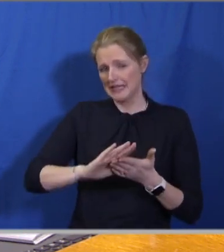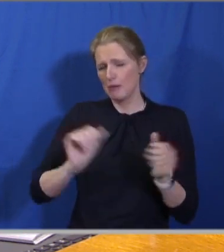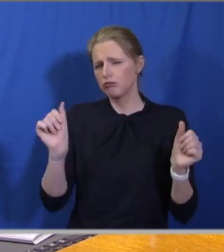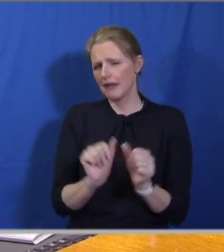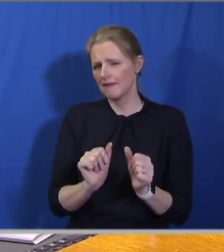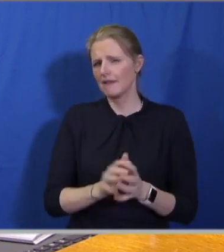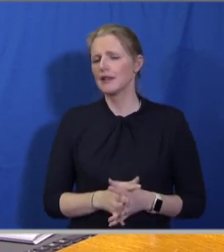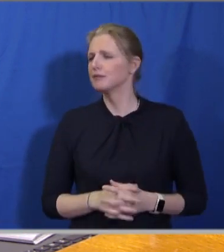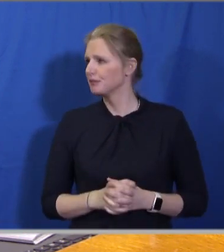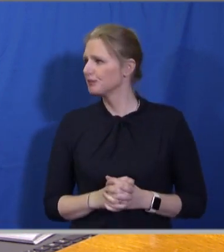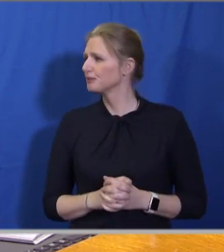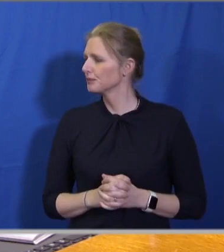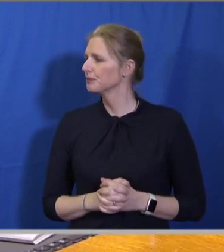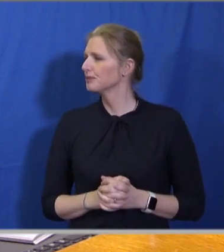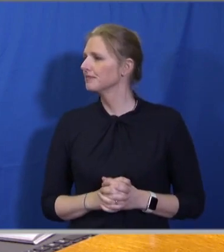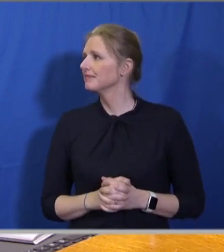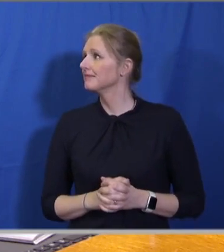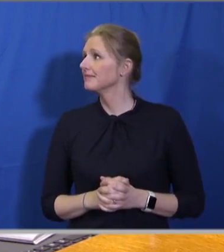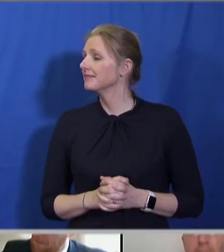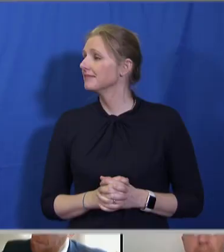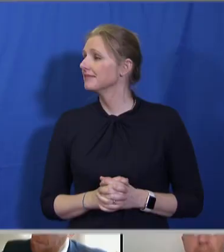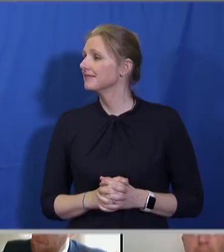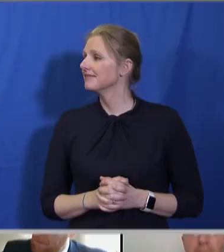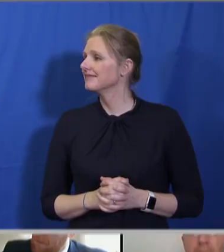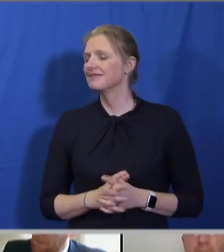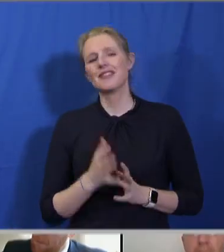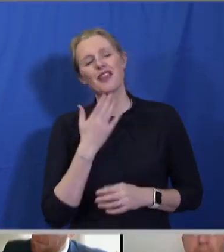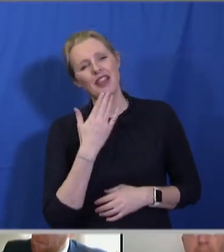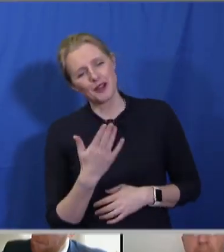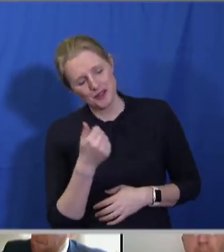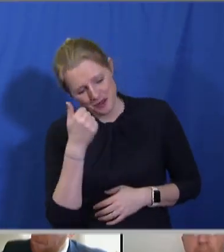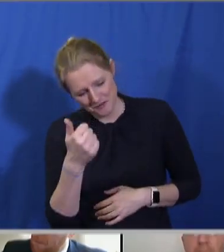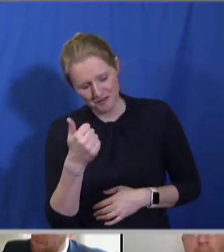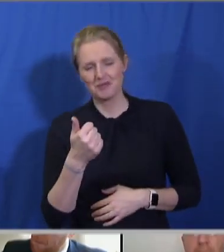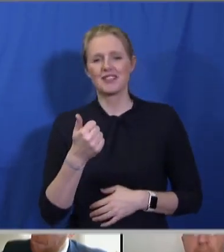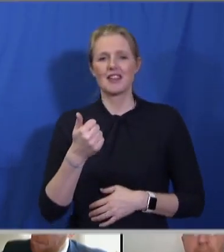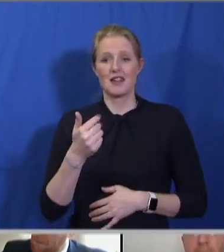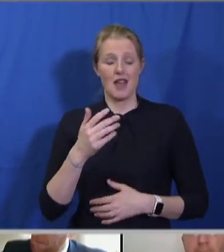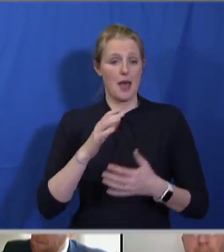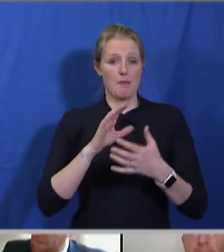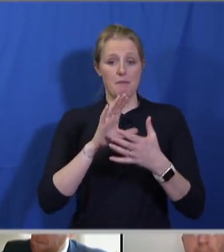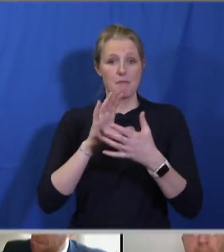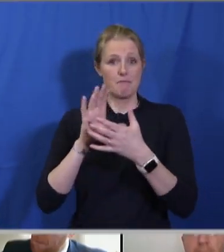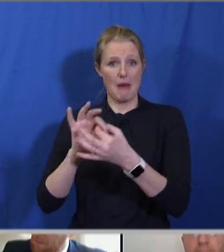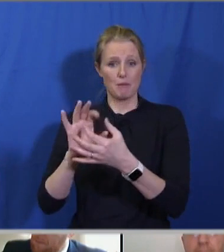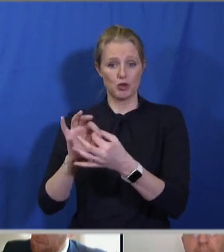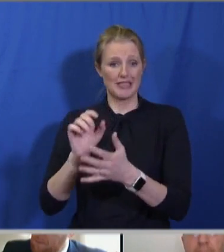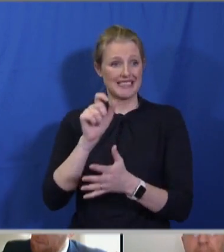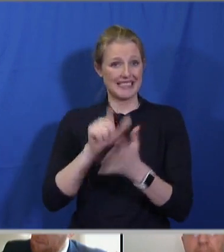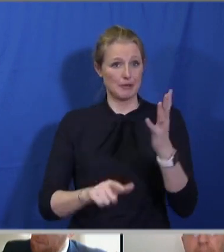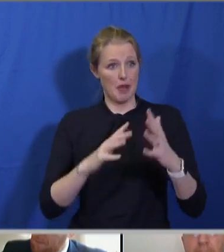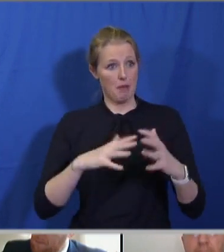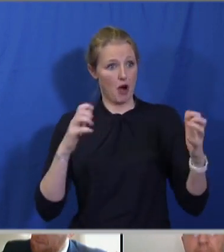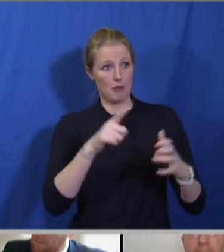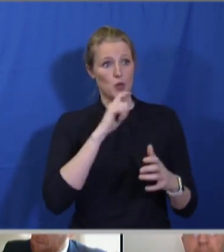can. Thanks very much indeed. I suppose maybe the members of the Disability Parliament that have joined us